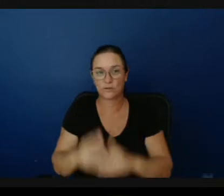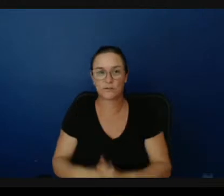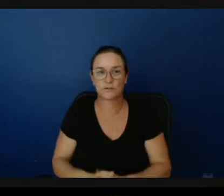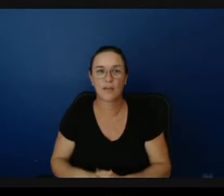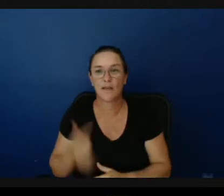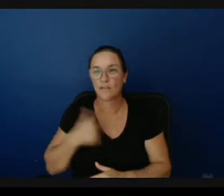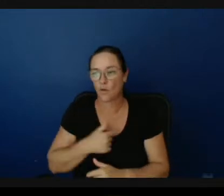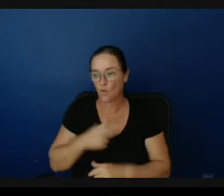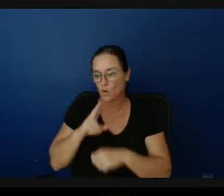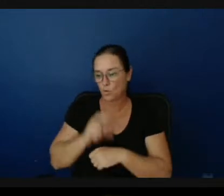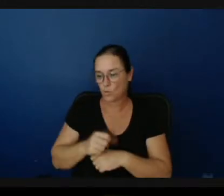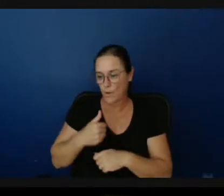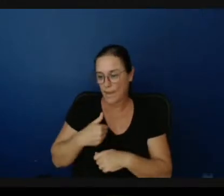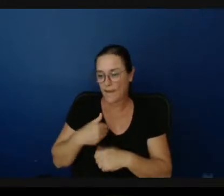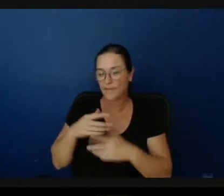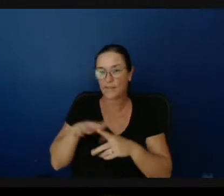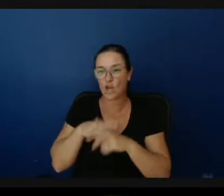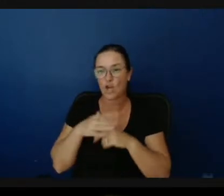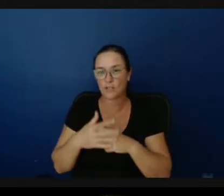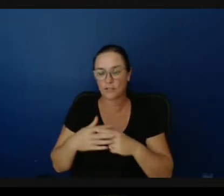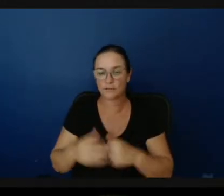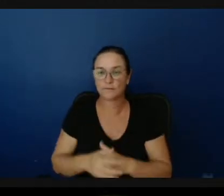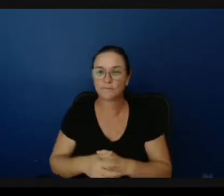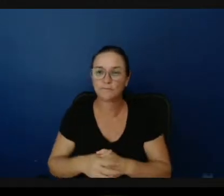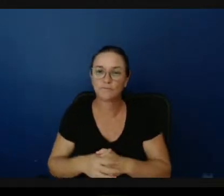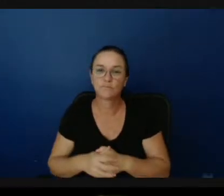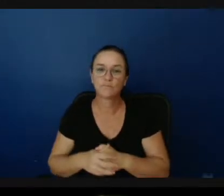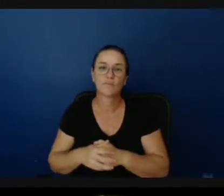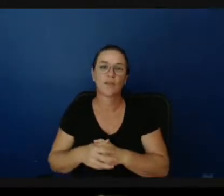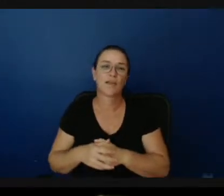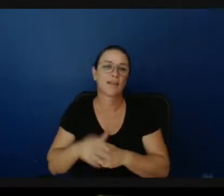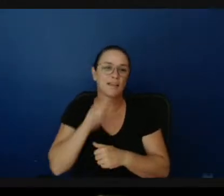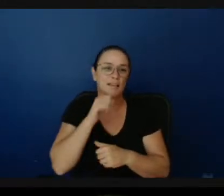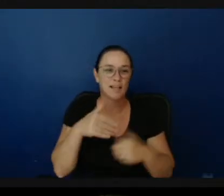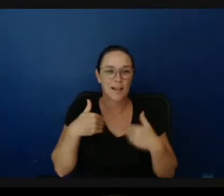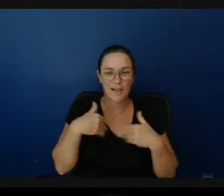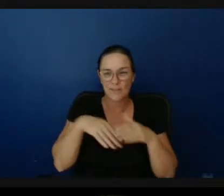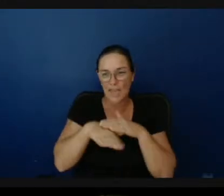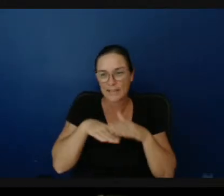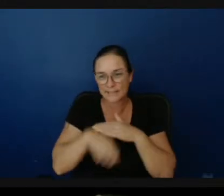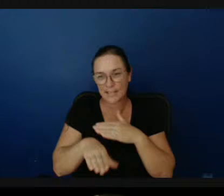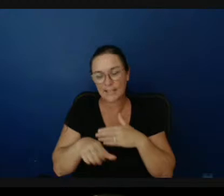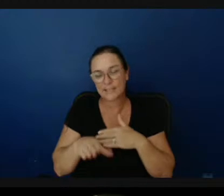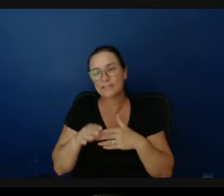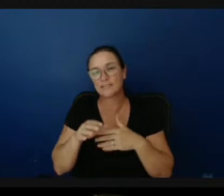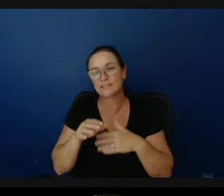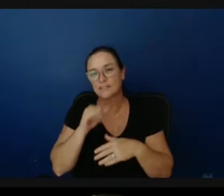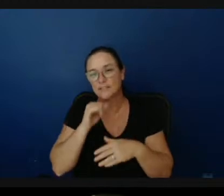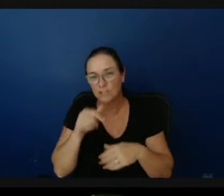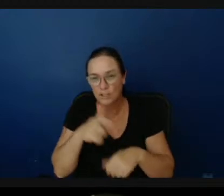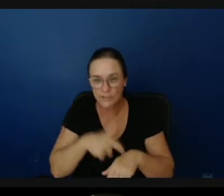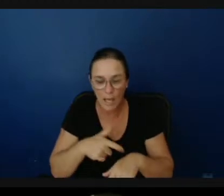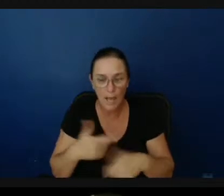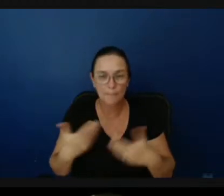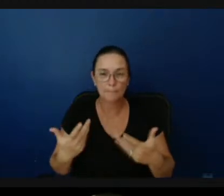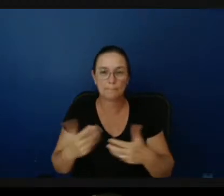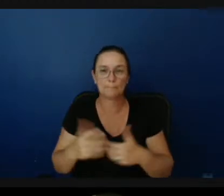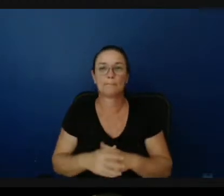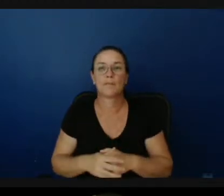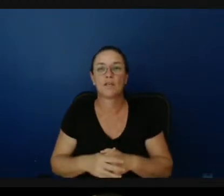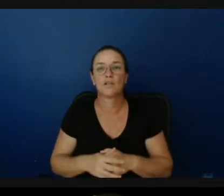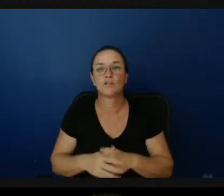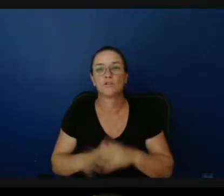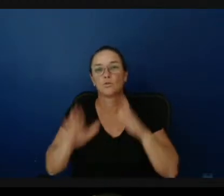from. Just the lack of access, the time of it, the inaccessibility, all of those things. So awesome to see